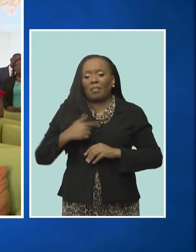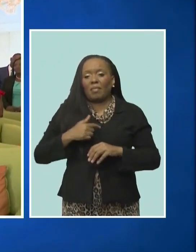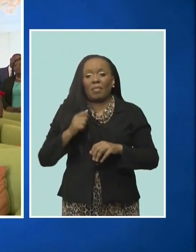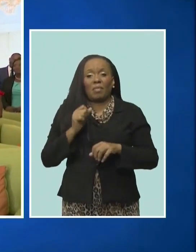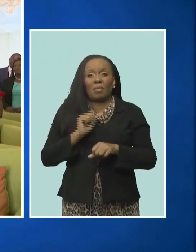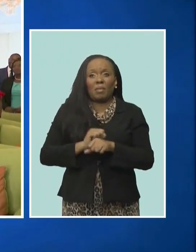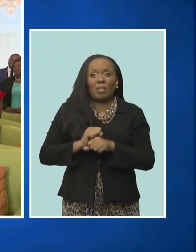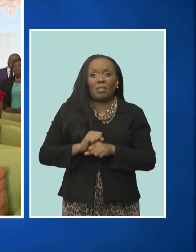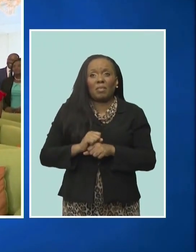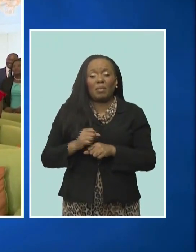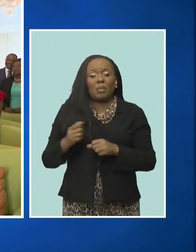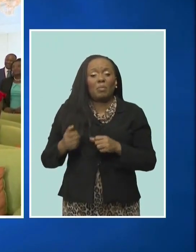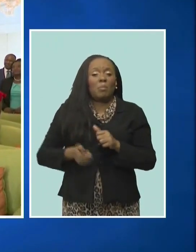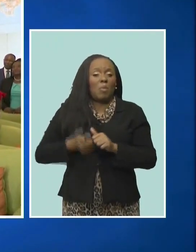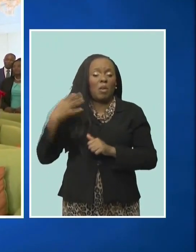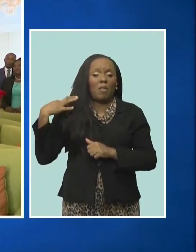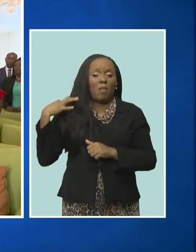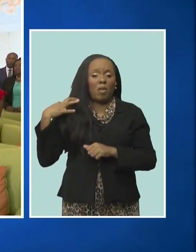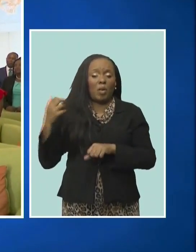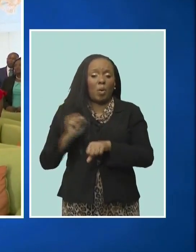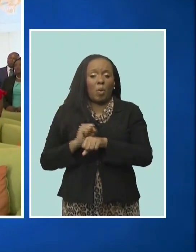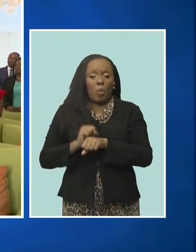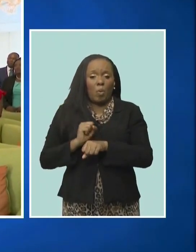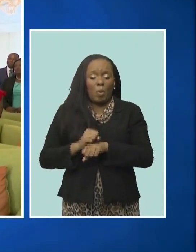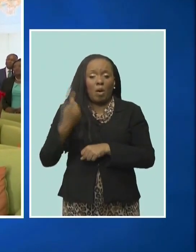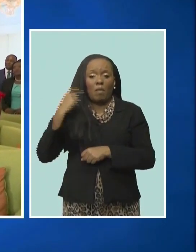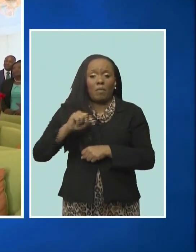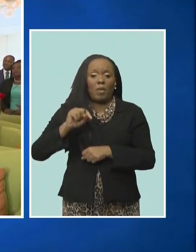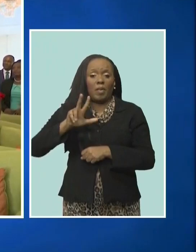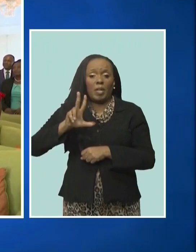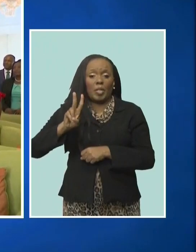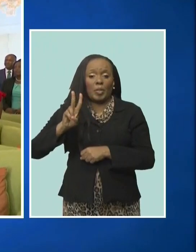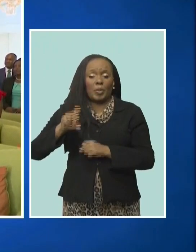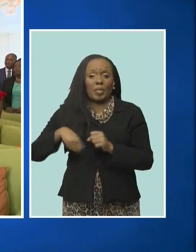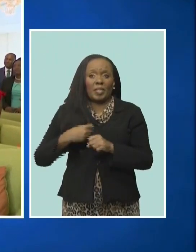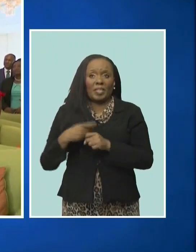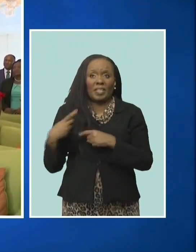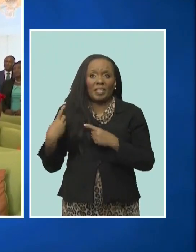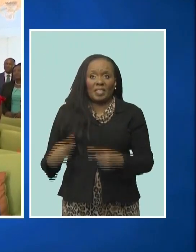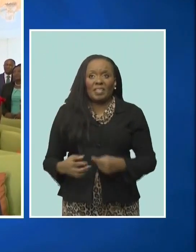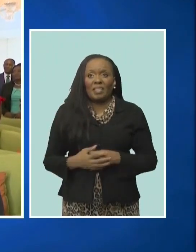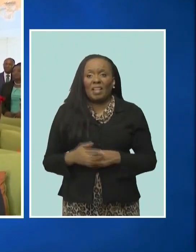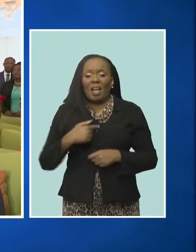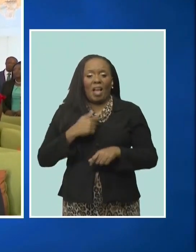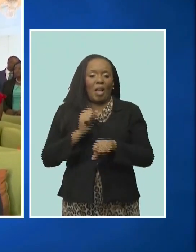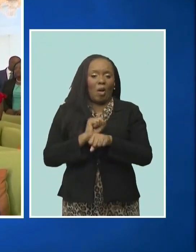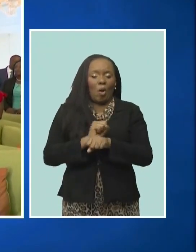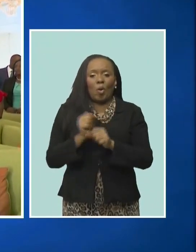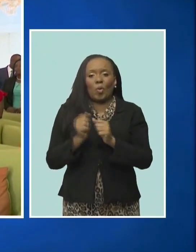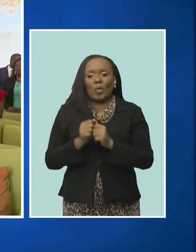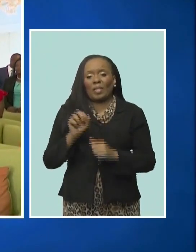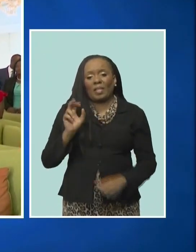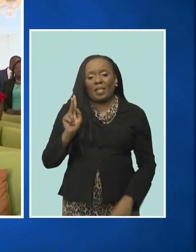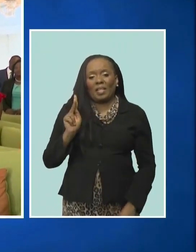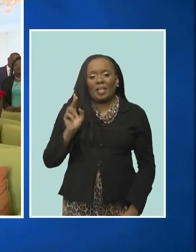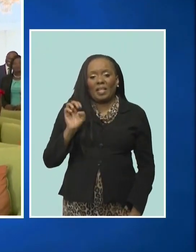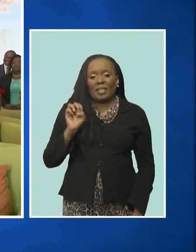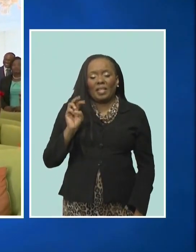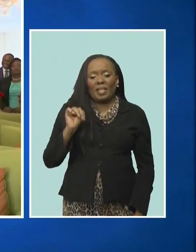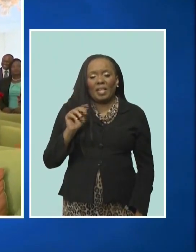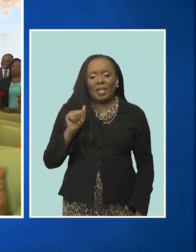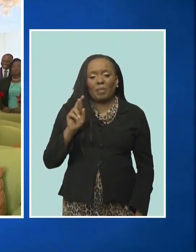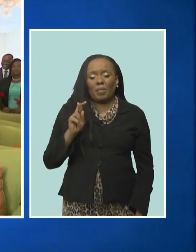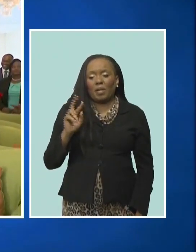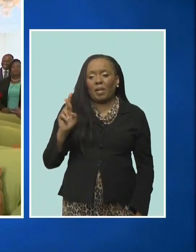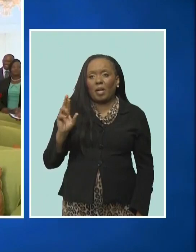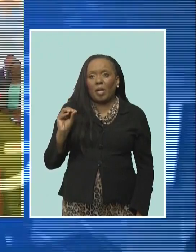work that I've been doing there. I've had the likes of Kima Roach, who has passed through my hands there at the